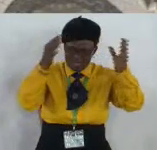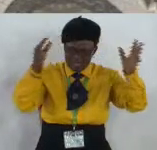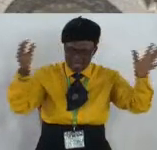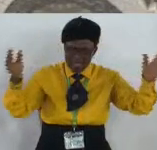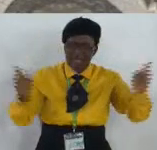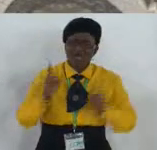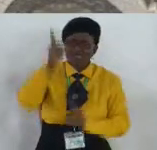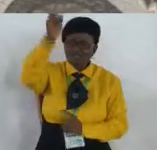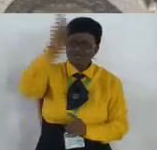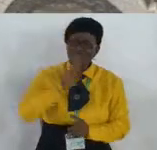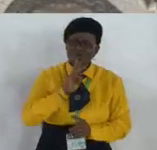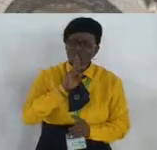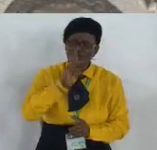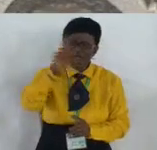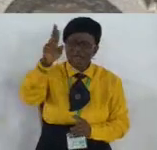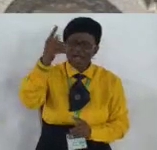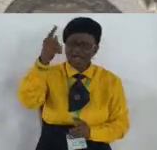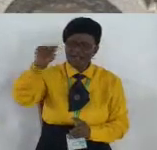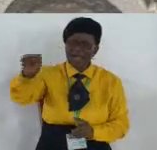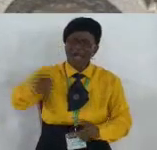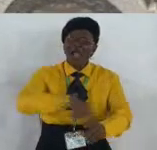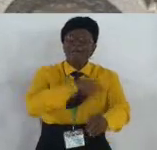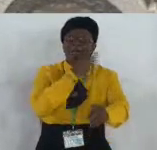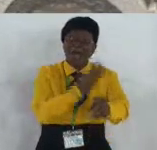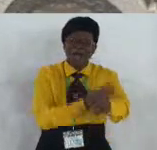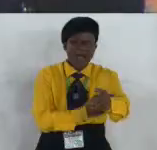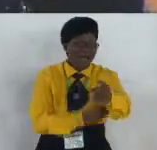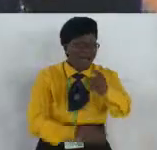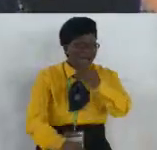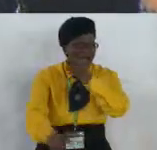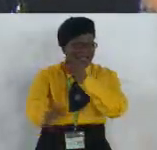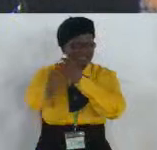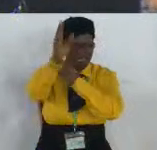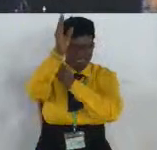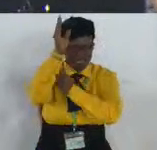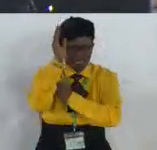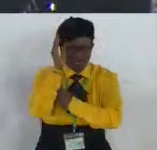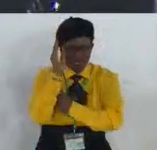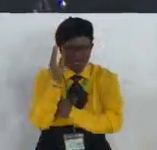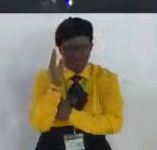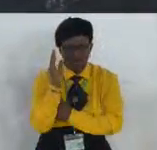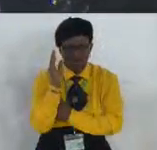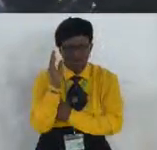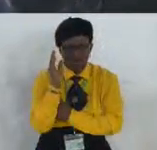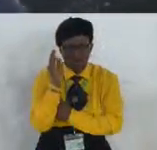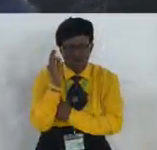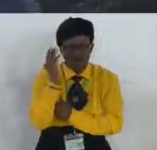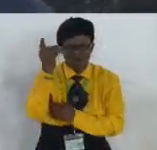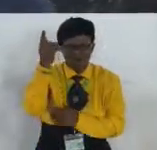Alleluia. You are the mighty